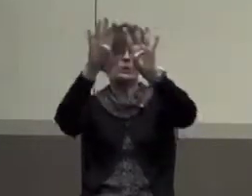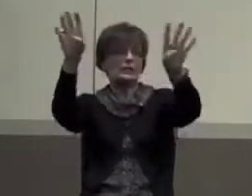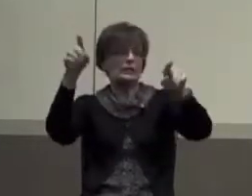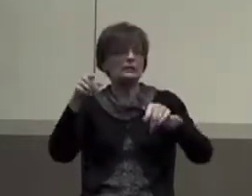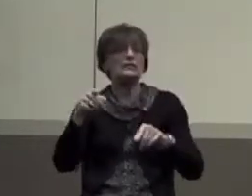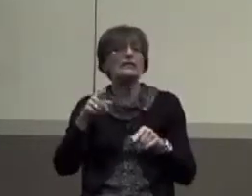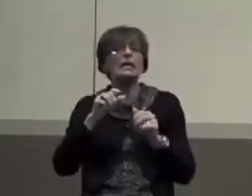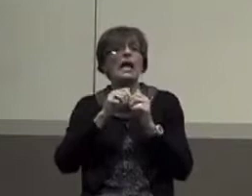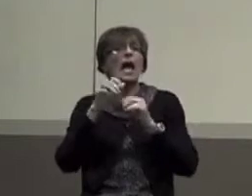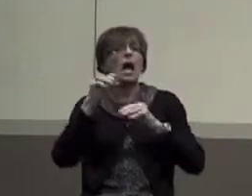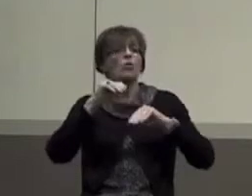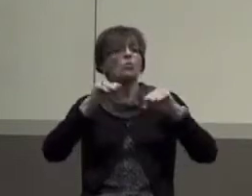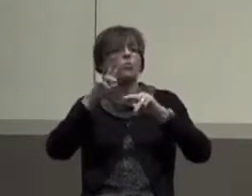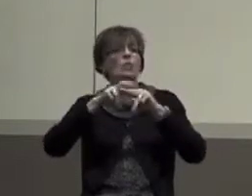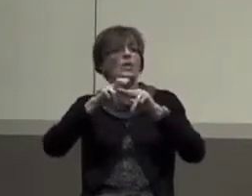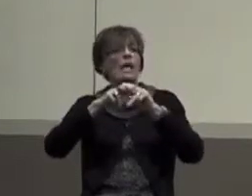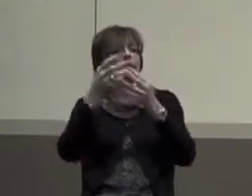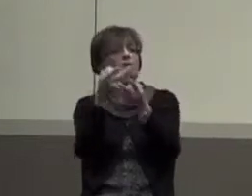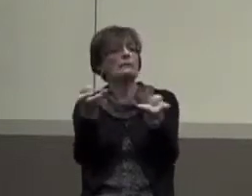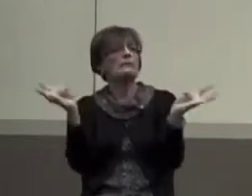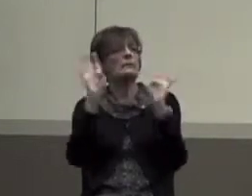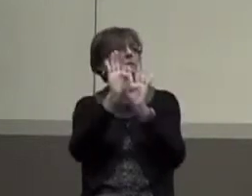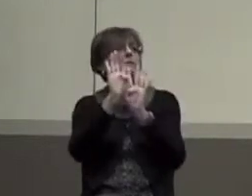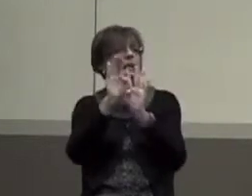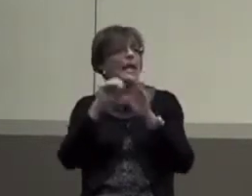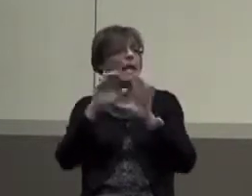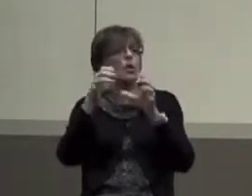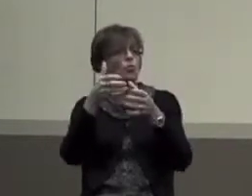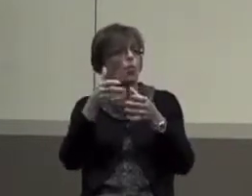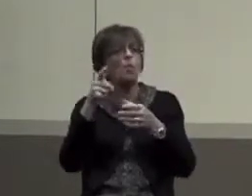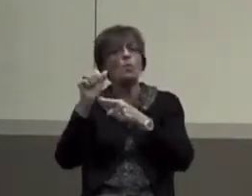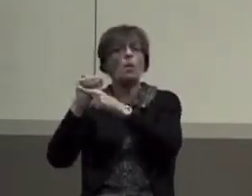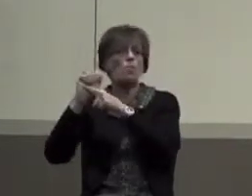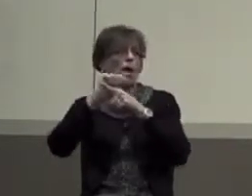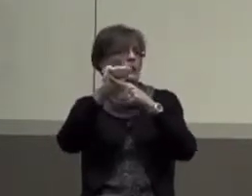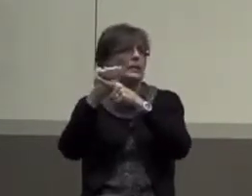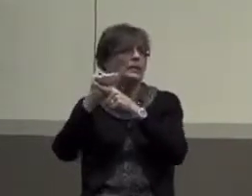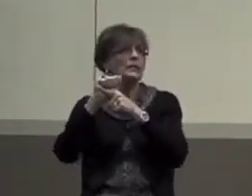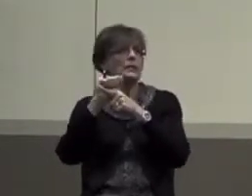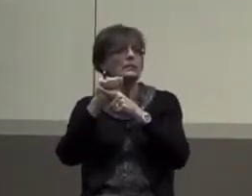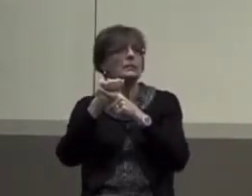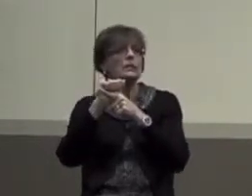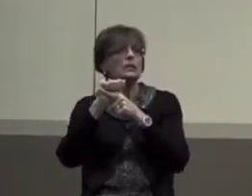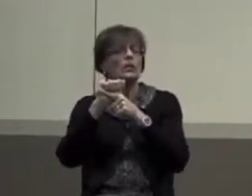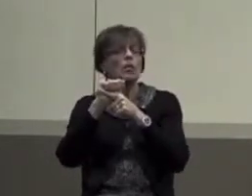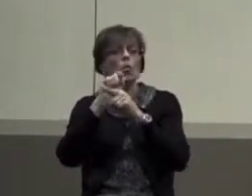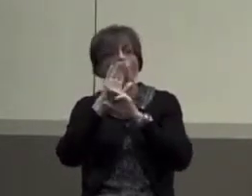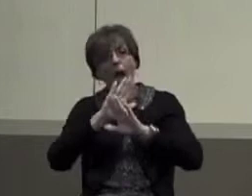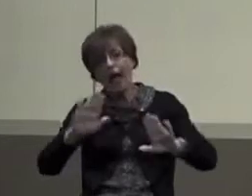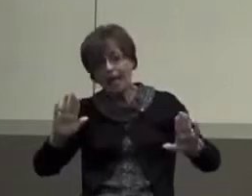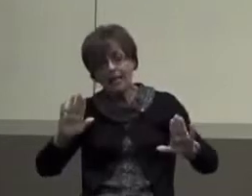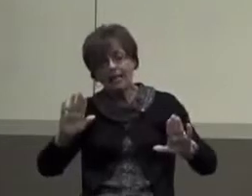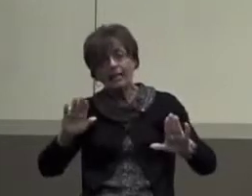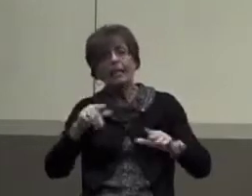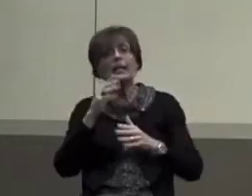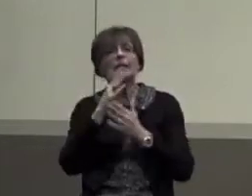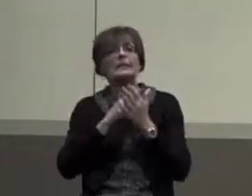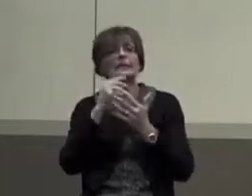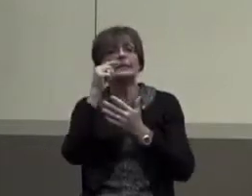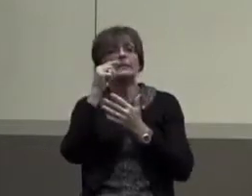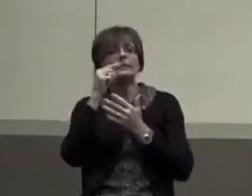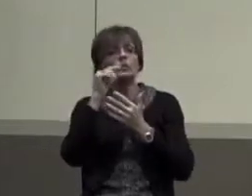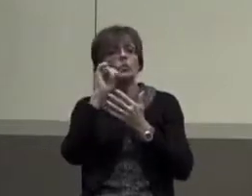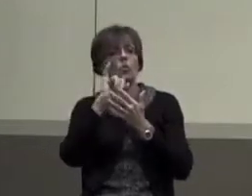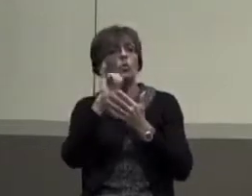desk into a group situation, and they practice doing it, and they practice doing it quietly And so some of those are things that help